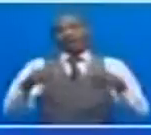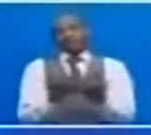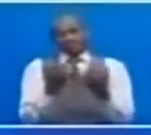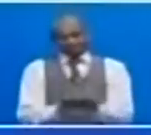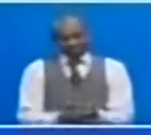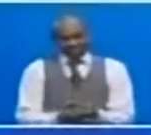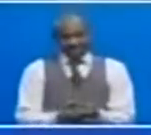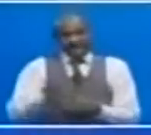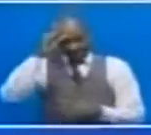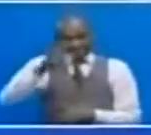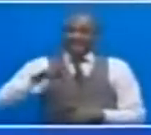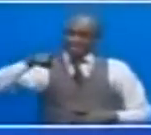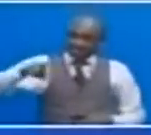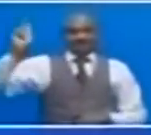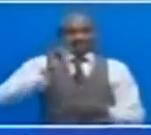the governor himself